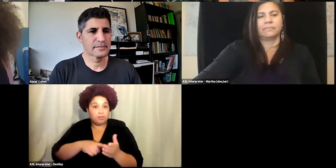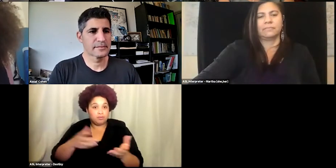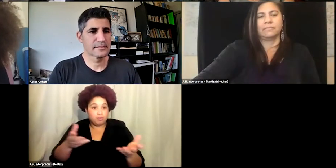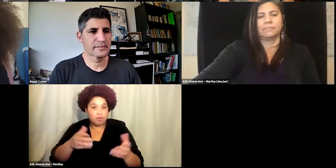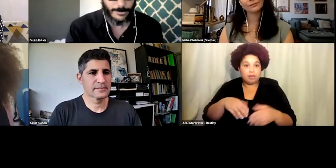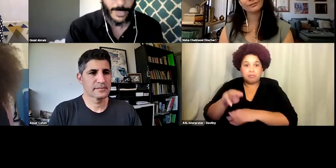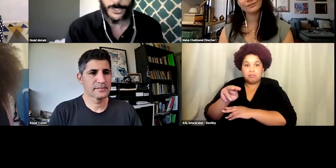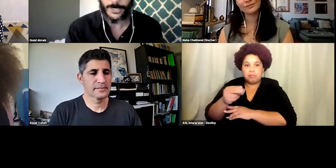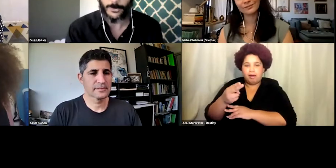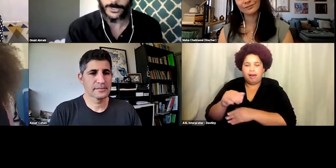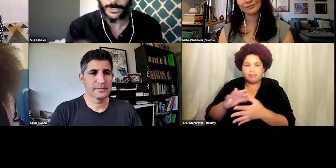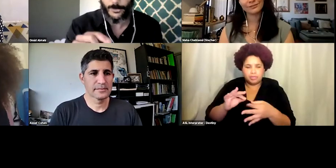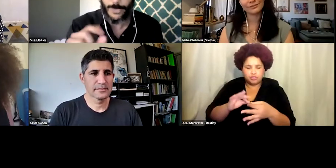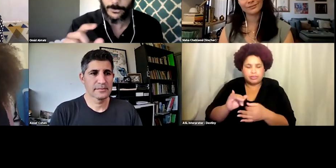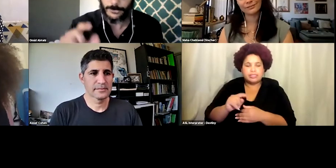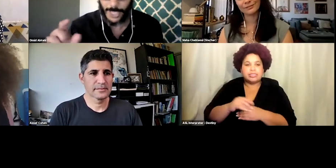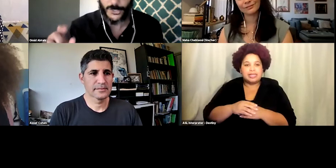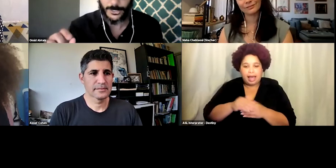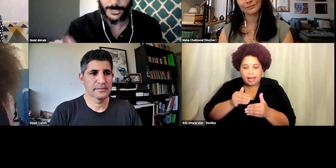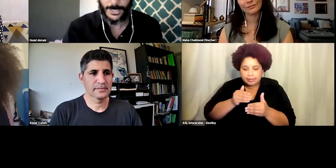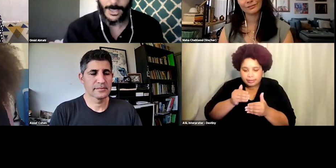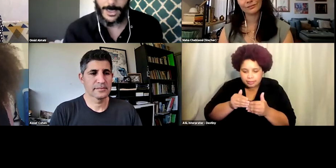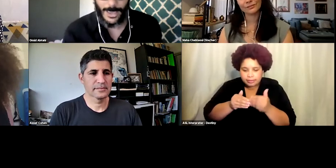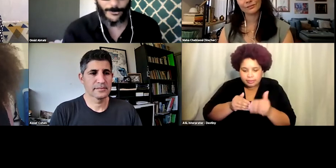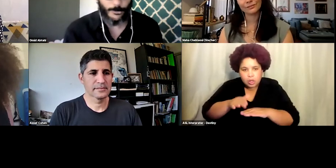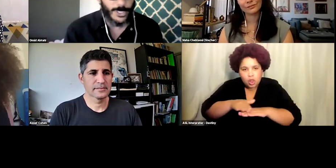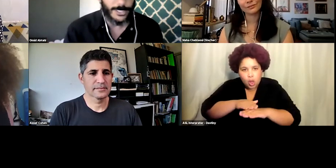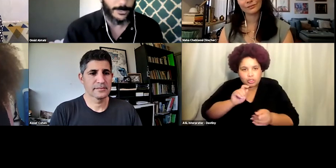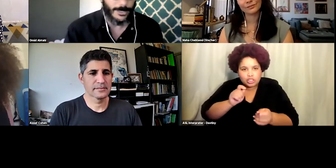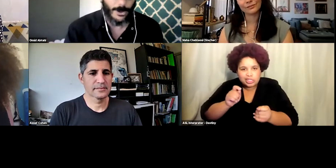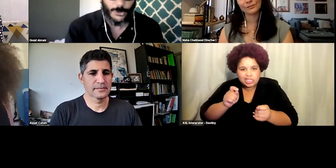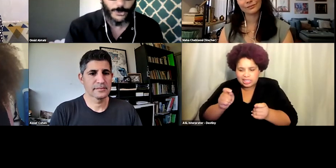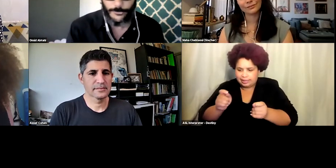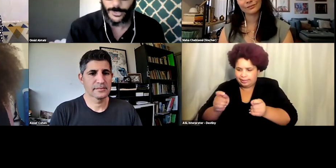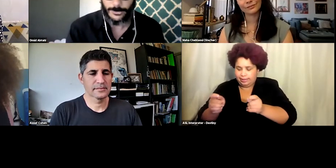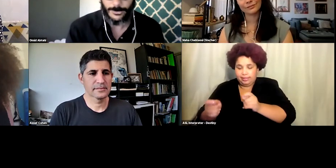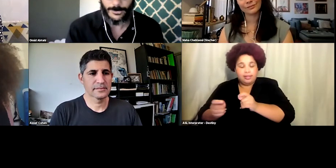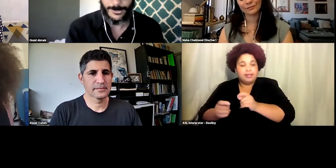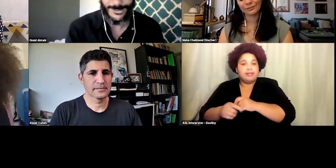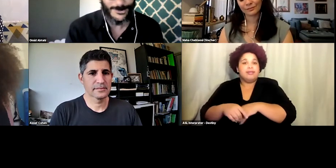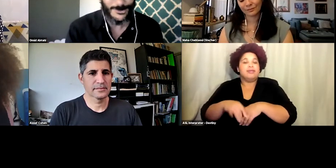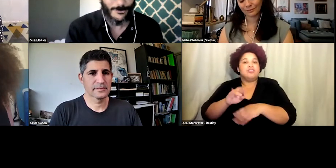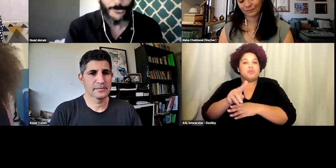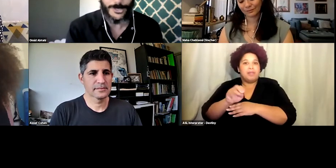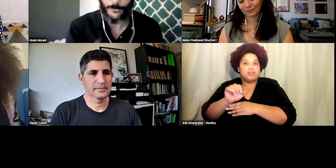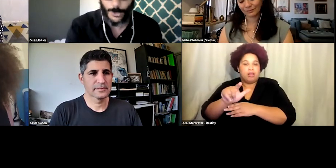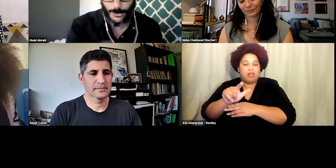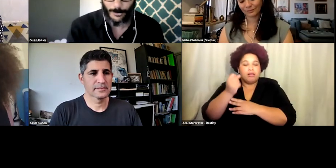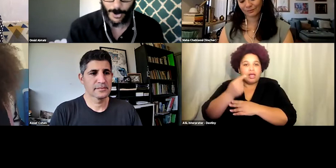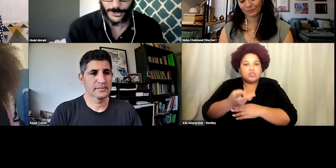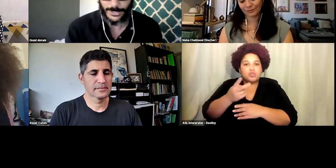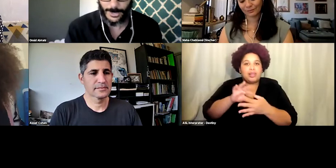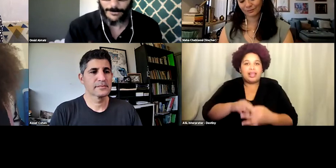Maha mentioned it, was incremental changes. And recently on two different, you know, of all things,